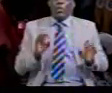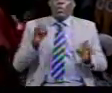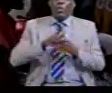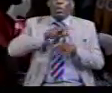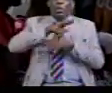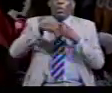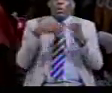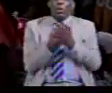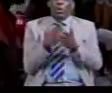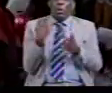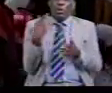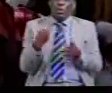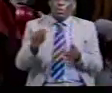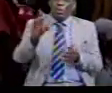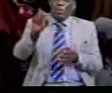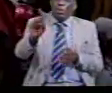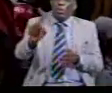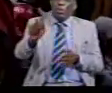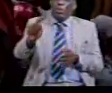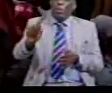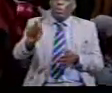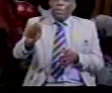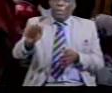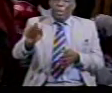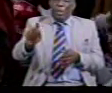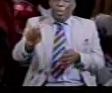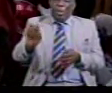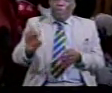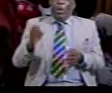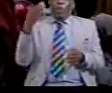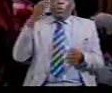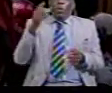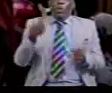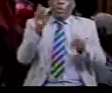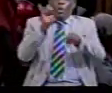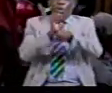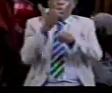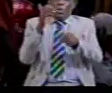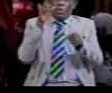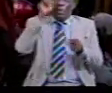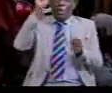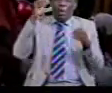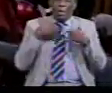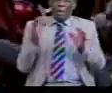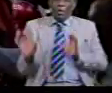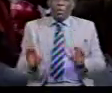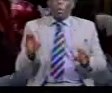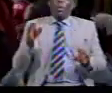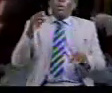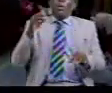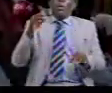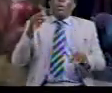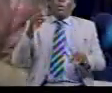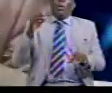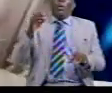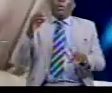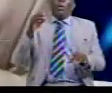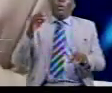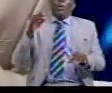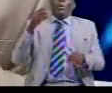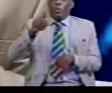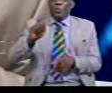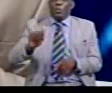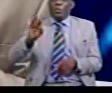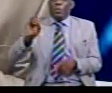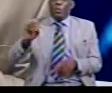qu'il a fait. For the works he has done. La dernière fois au Togo. Last time in Togo. Bénissons le Seigneur. Let's bless the name of the Lord. Nous prions